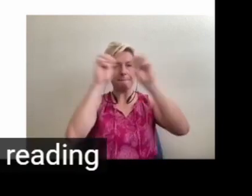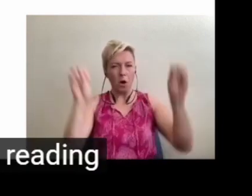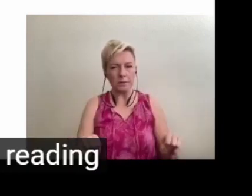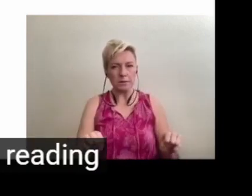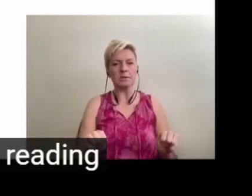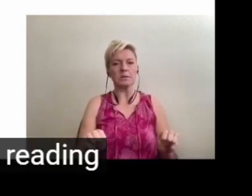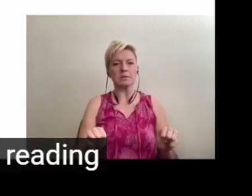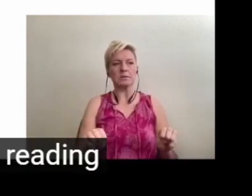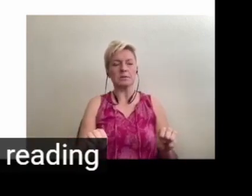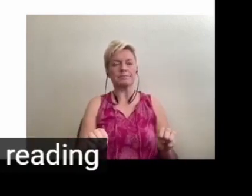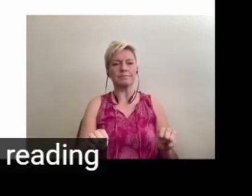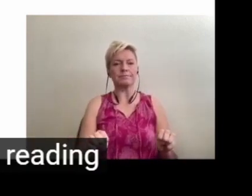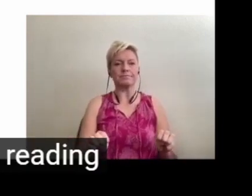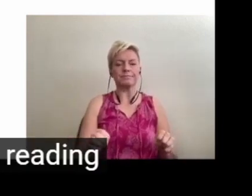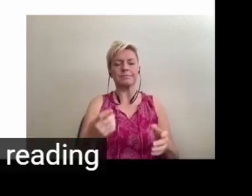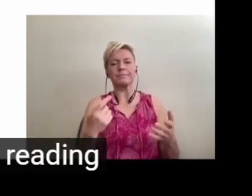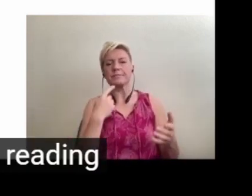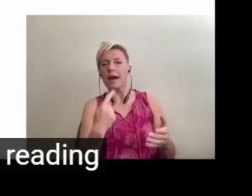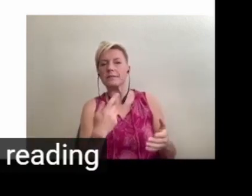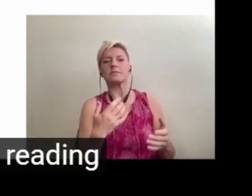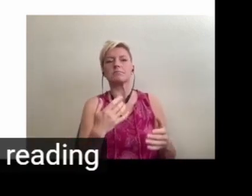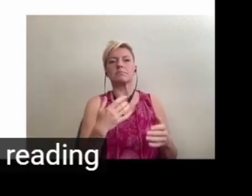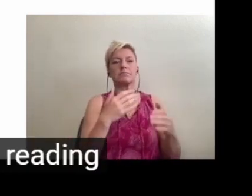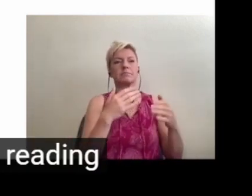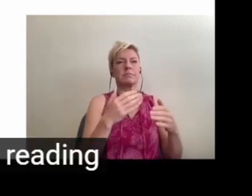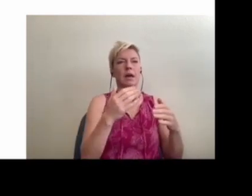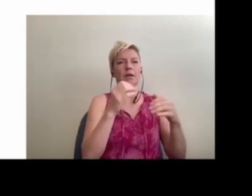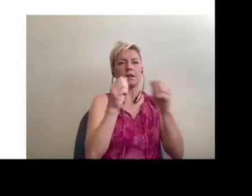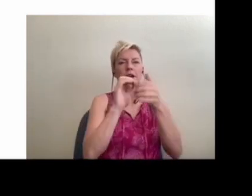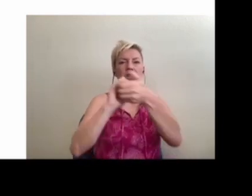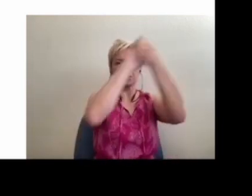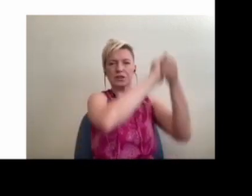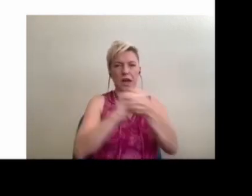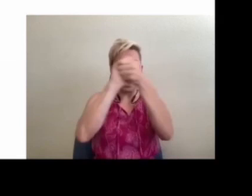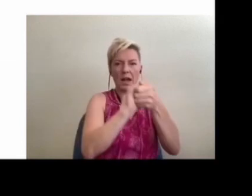has consequences for variation in reading comprehension.